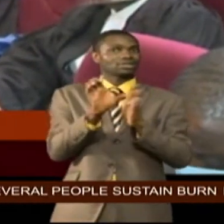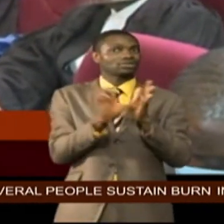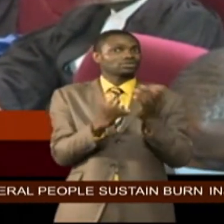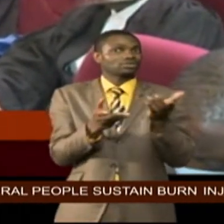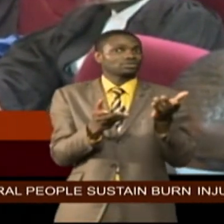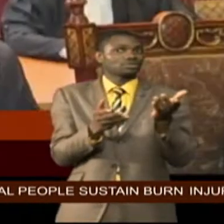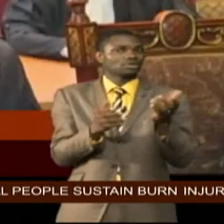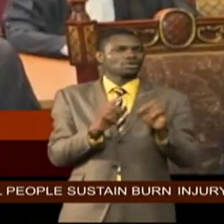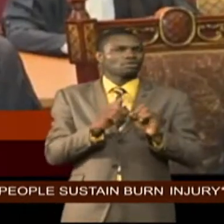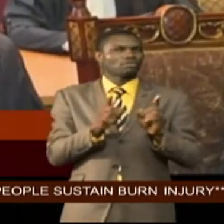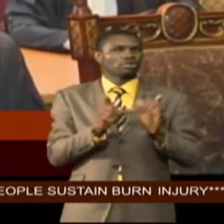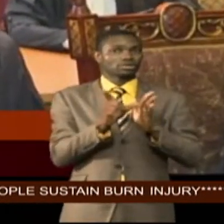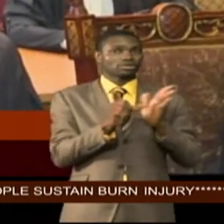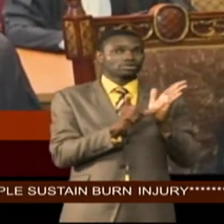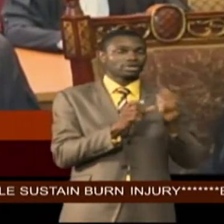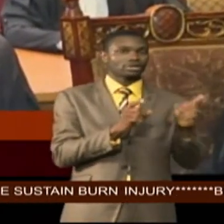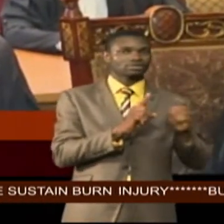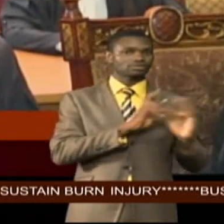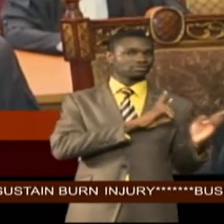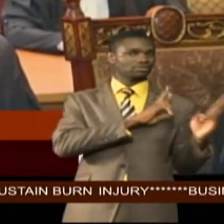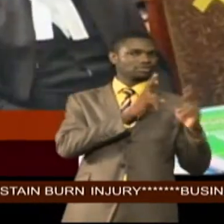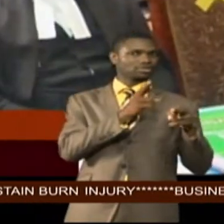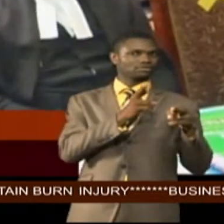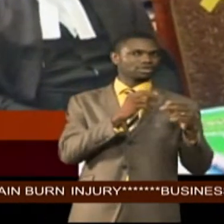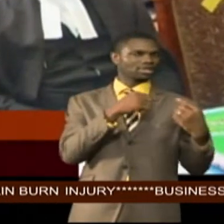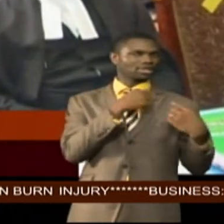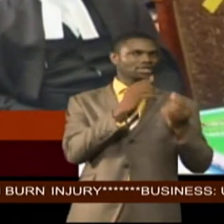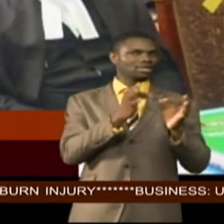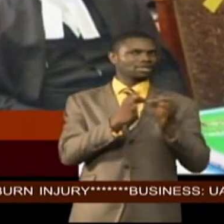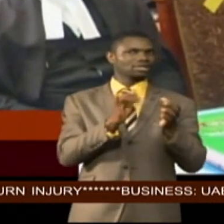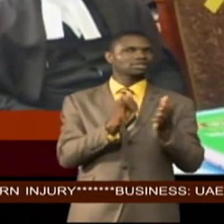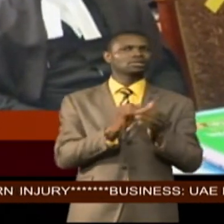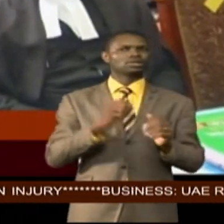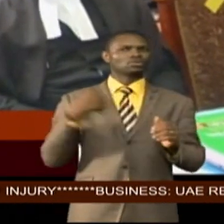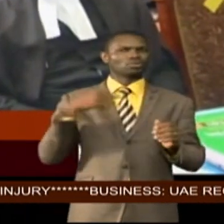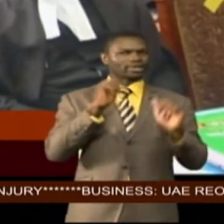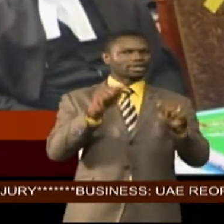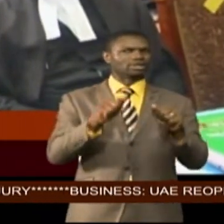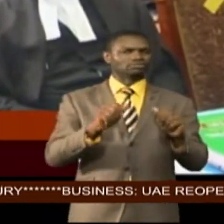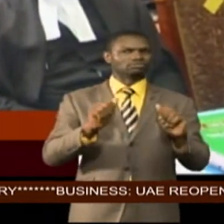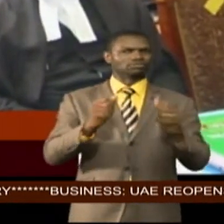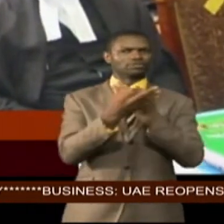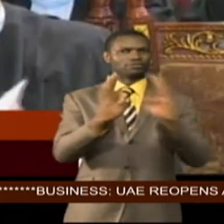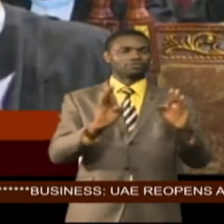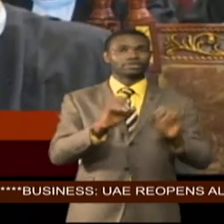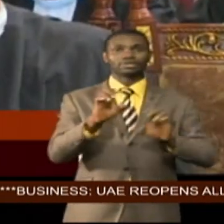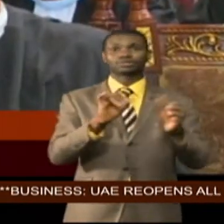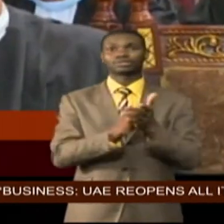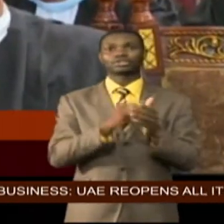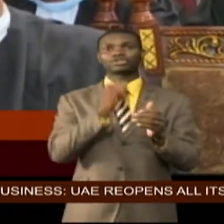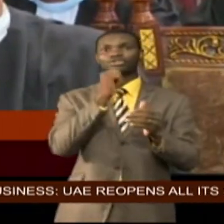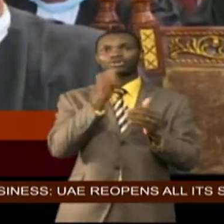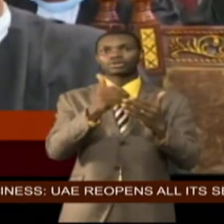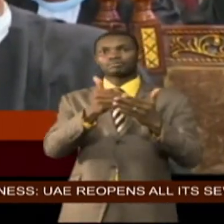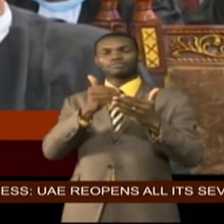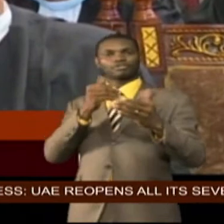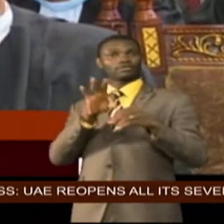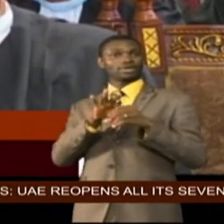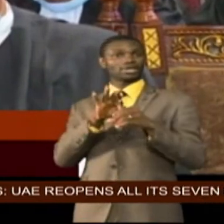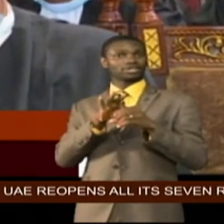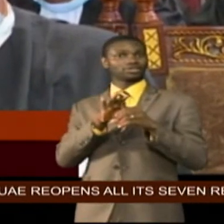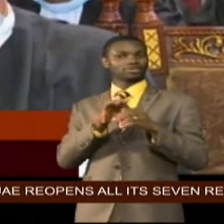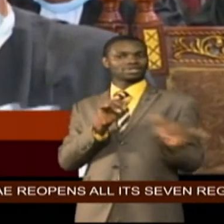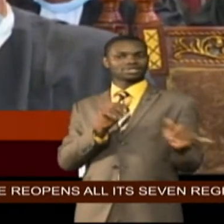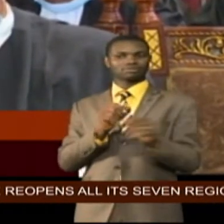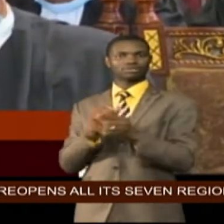respondent, Kehinde Ogogumiju, maintained that exclusion is an election matter, not pre-election, as being canvassed by the